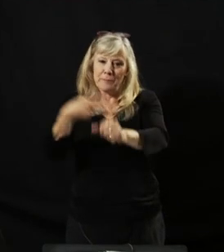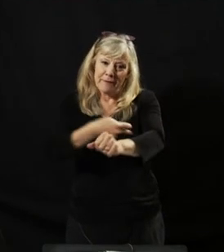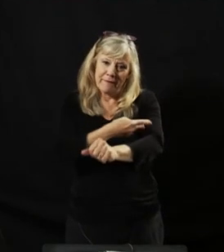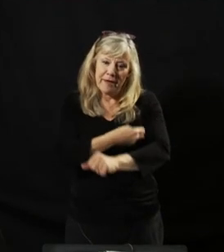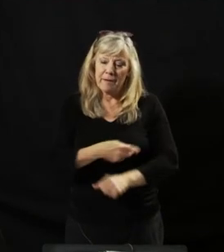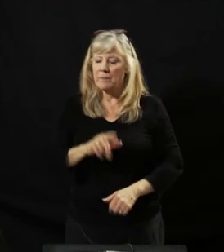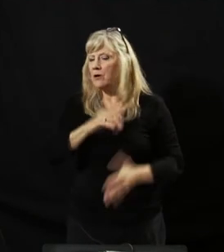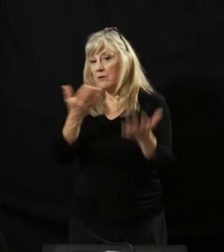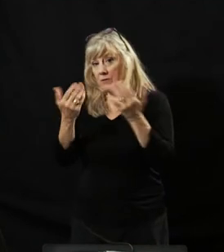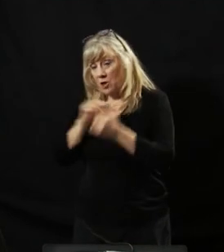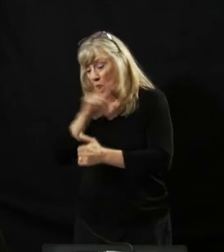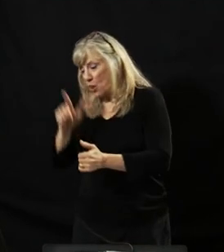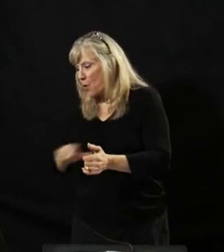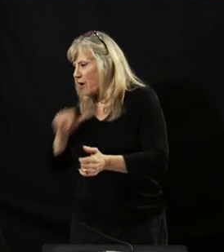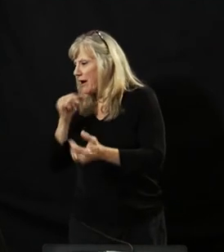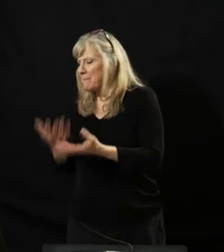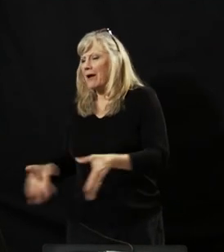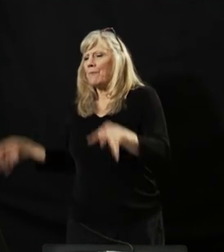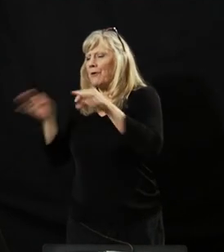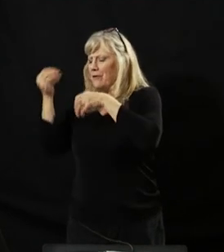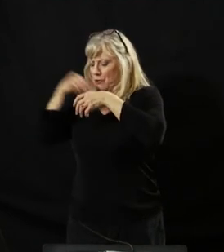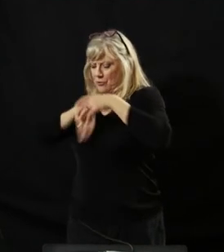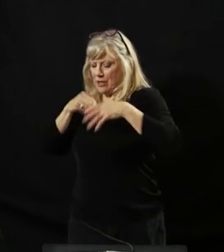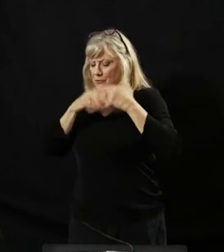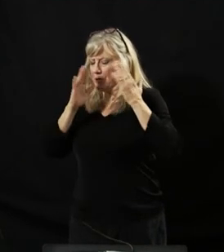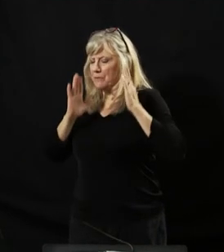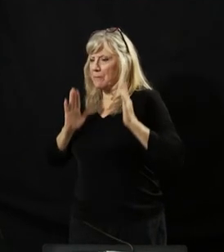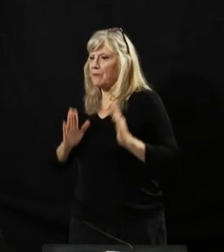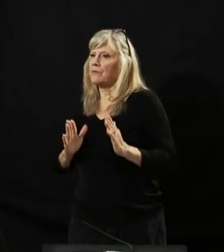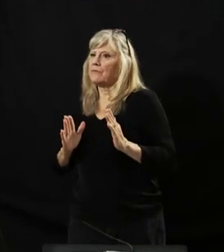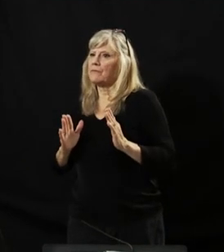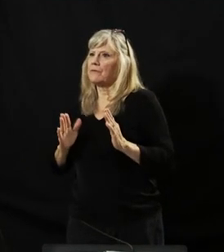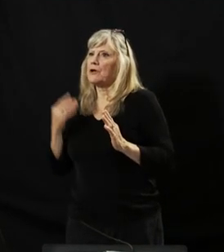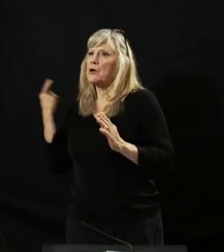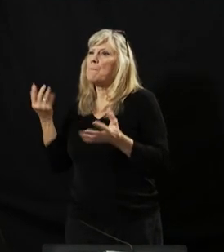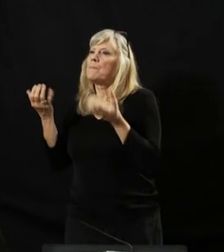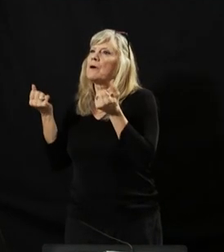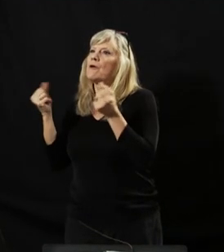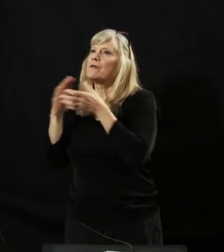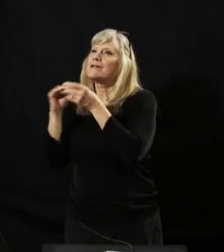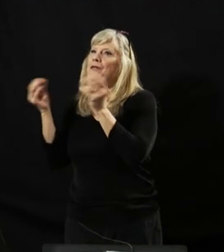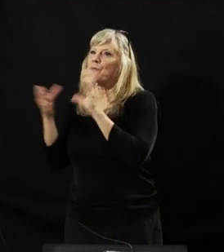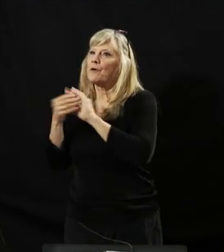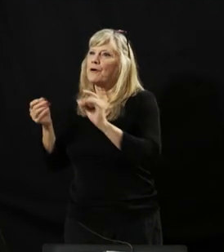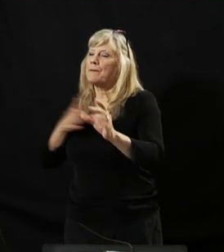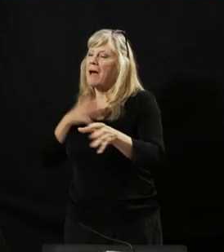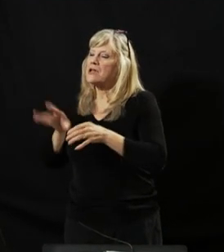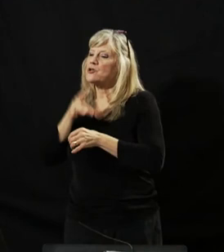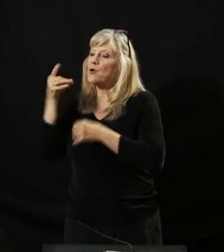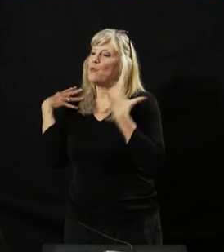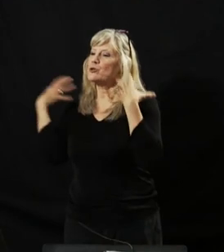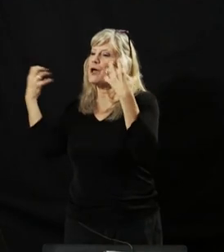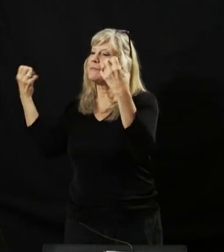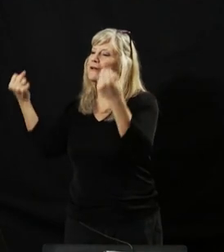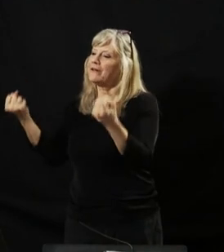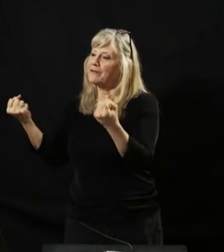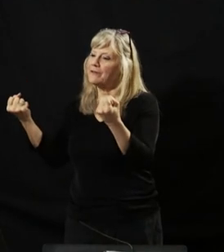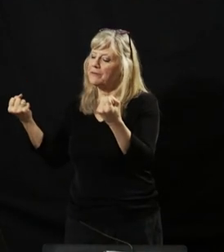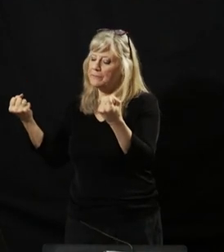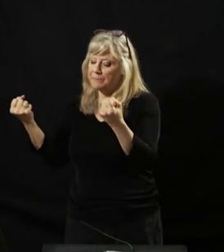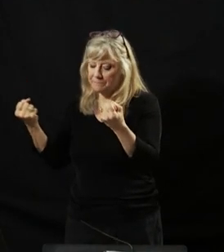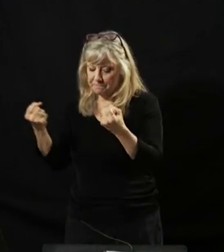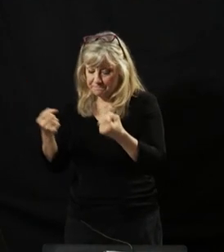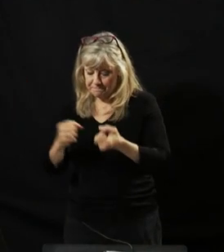Lamb. Lord, I am not worthy that you should enter under my roof, but only say the word and my soul shall be healed.